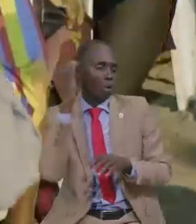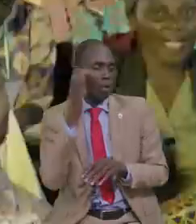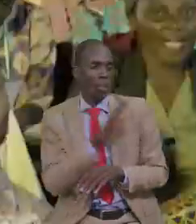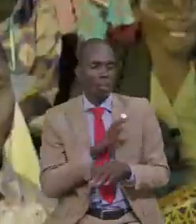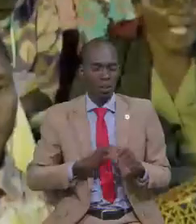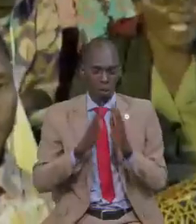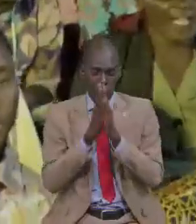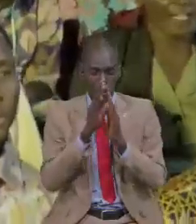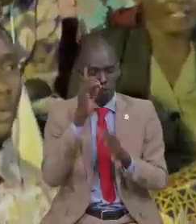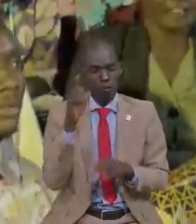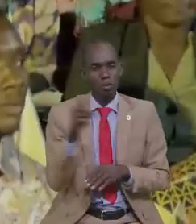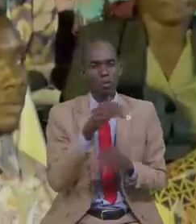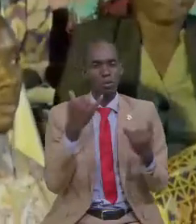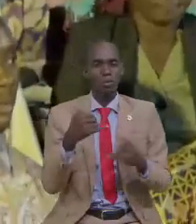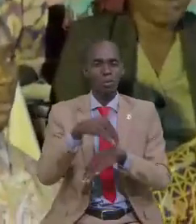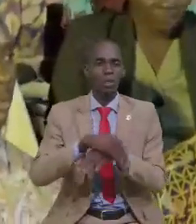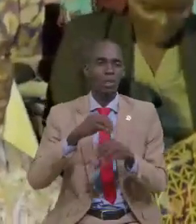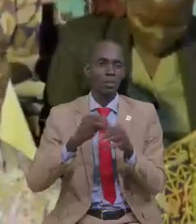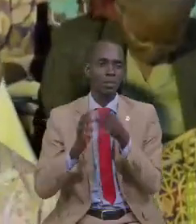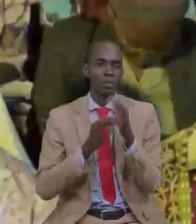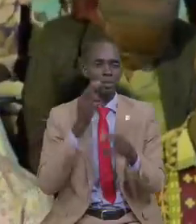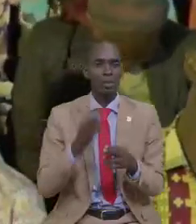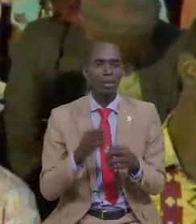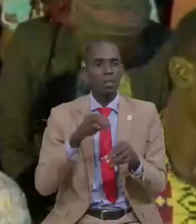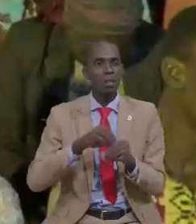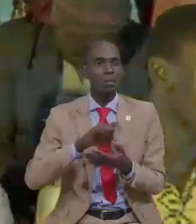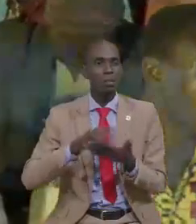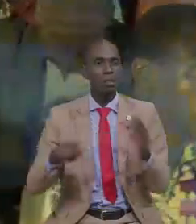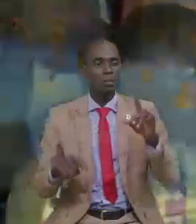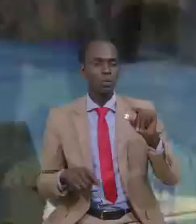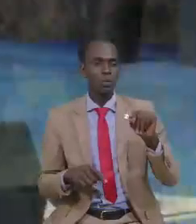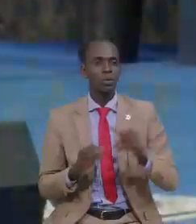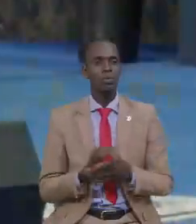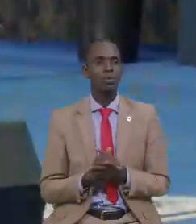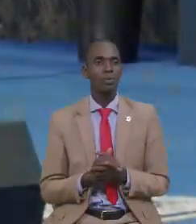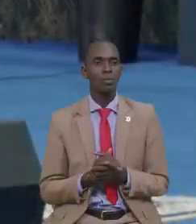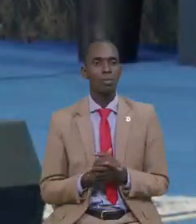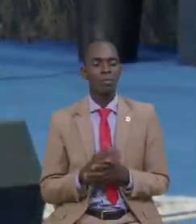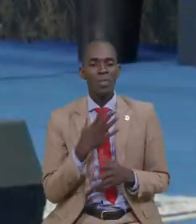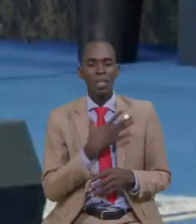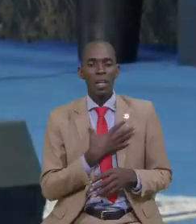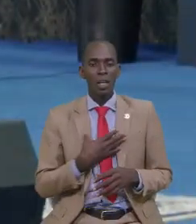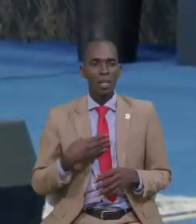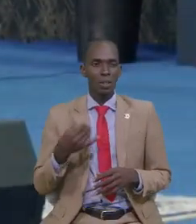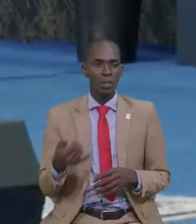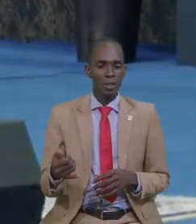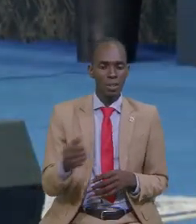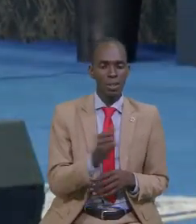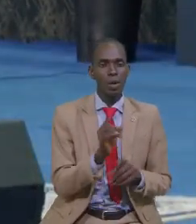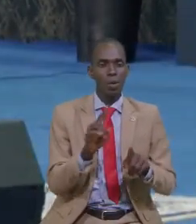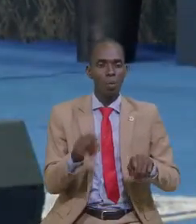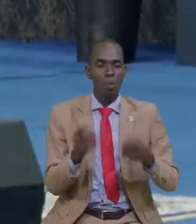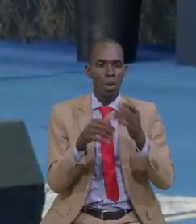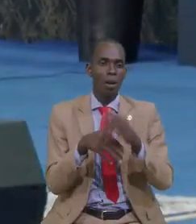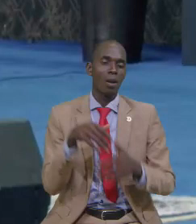tonight. Look at verse 20. In verse 20, and they went forth